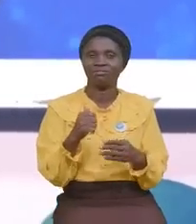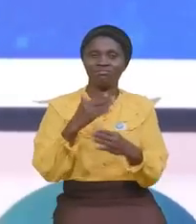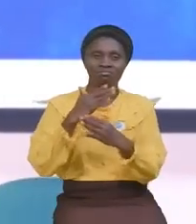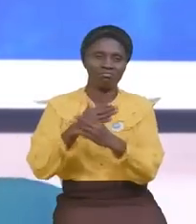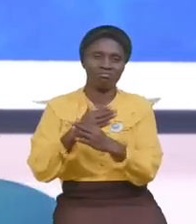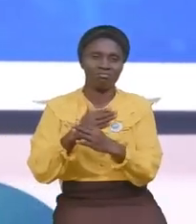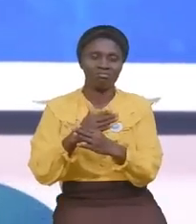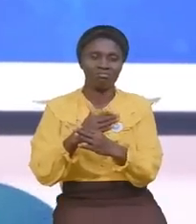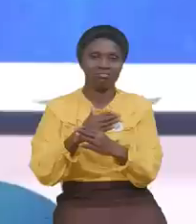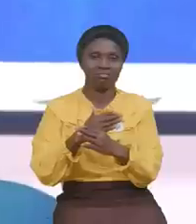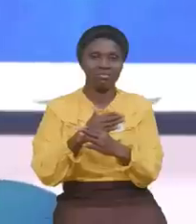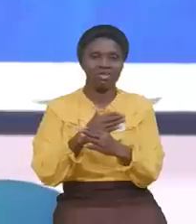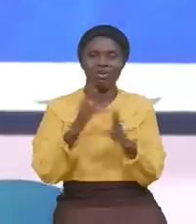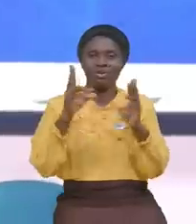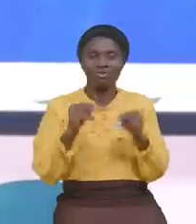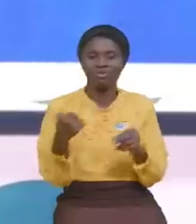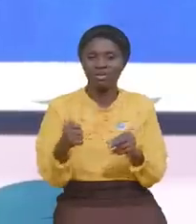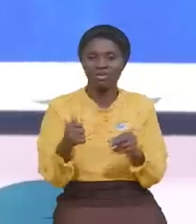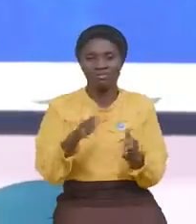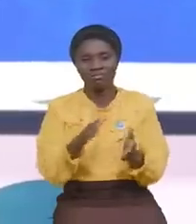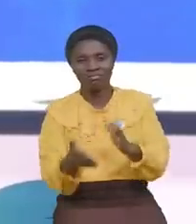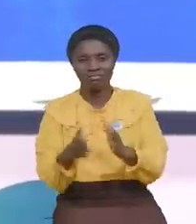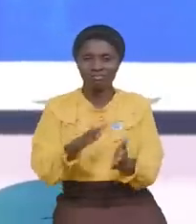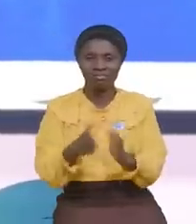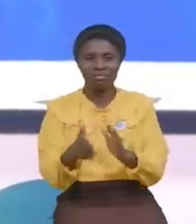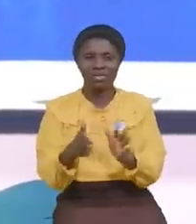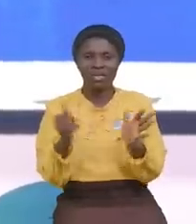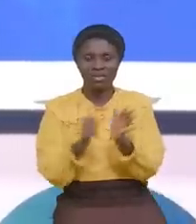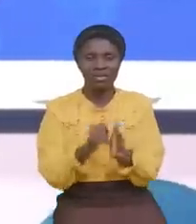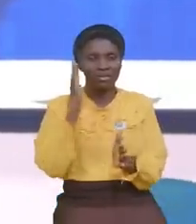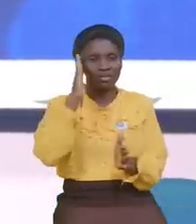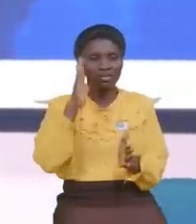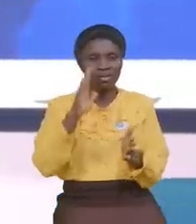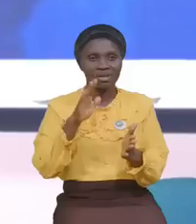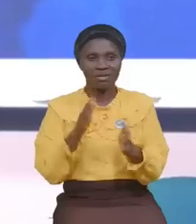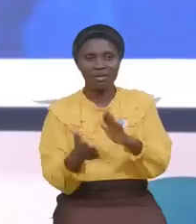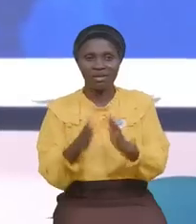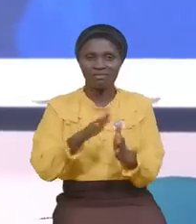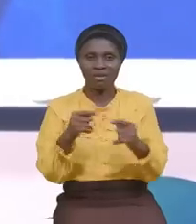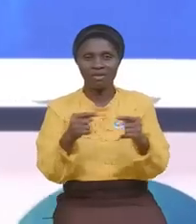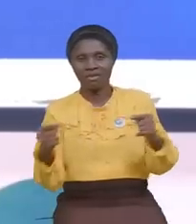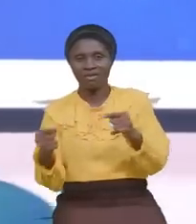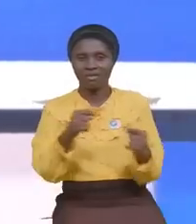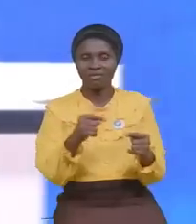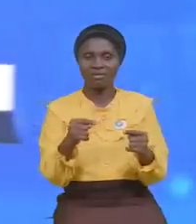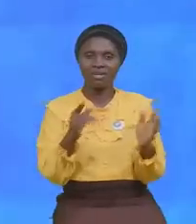There was no rival that will rival Jesus the Savior in his life.